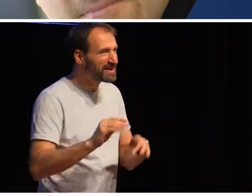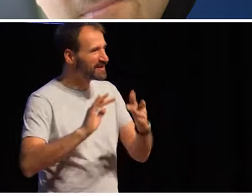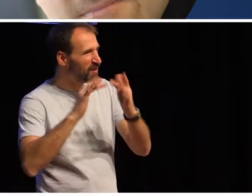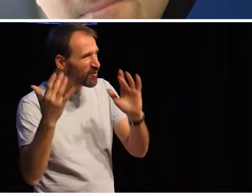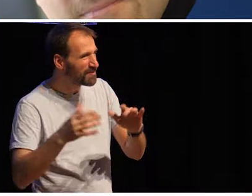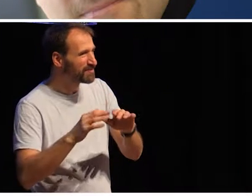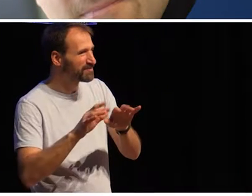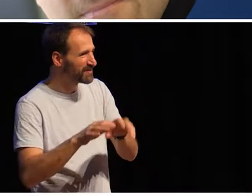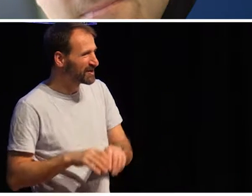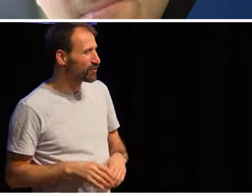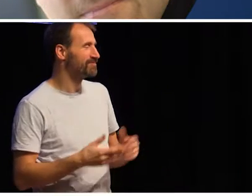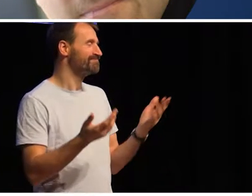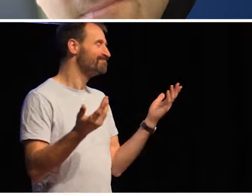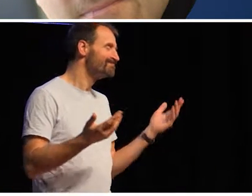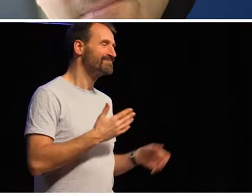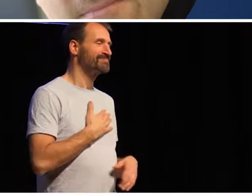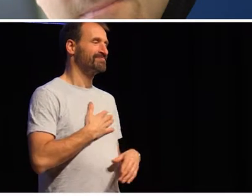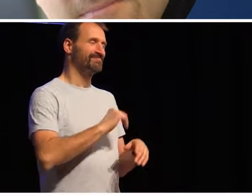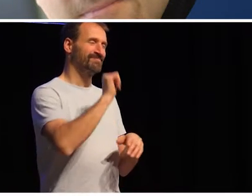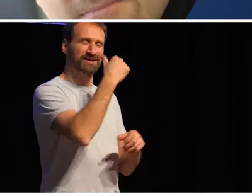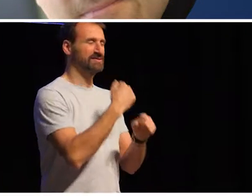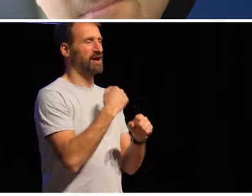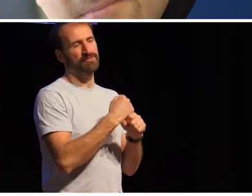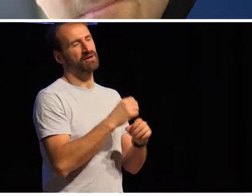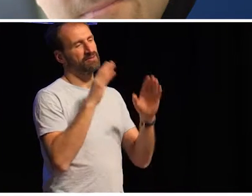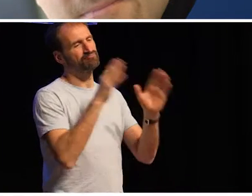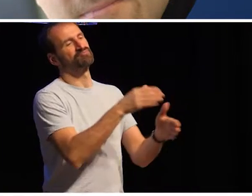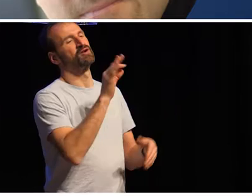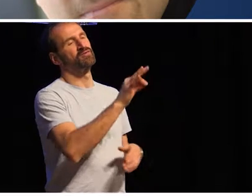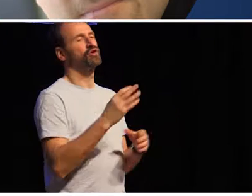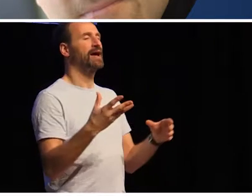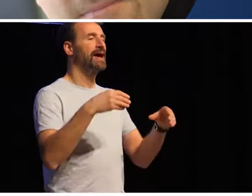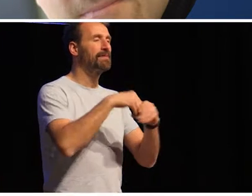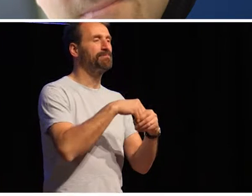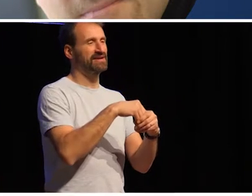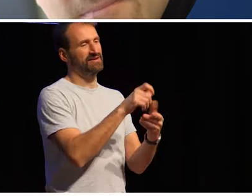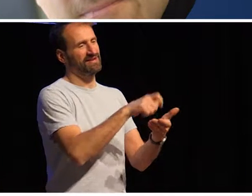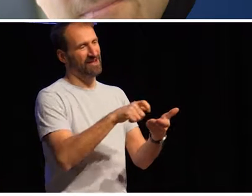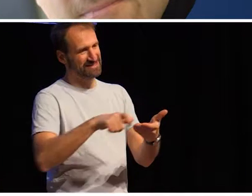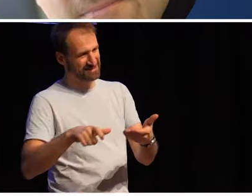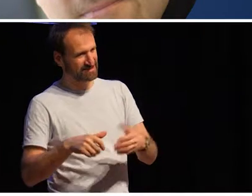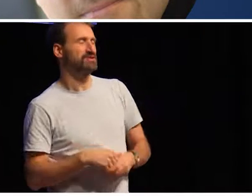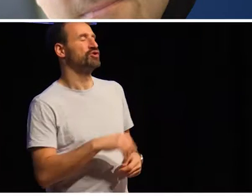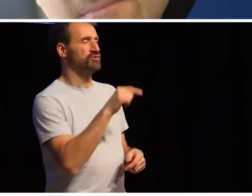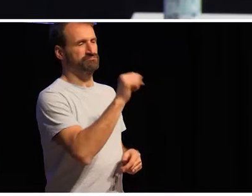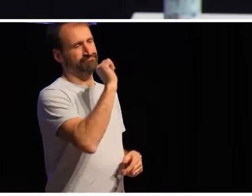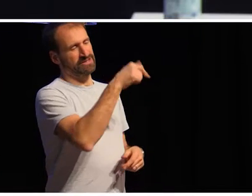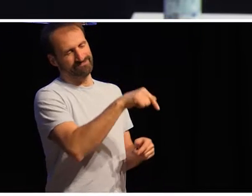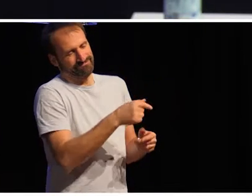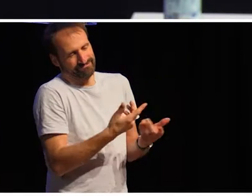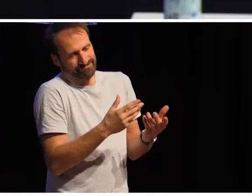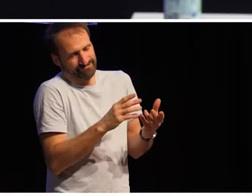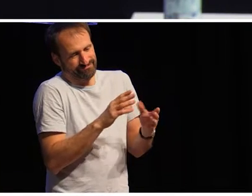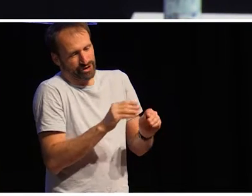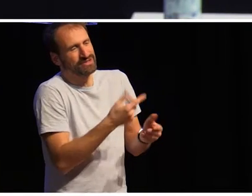or a lot of my work is for embedded devices, and a lot of these devices are built with C++, but